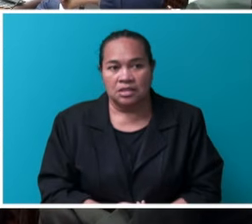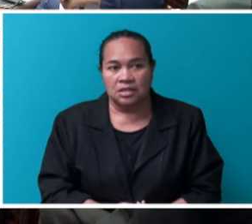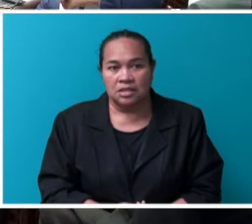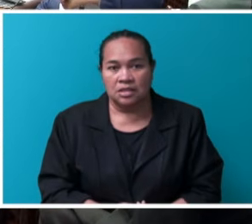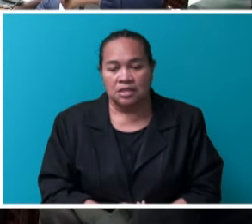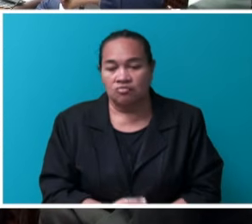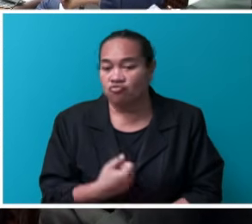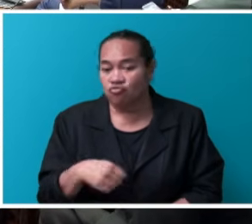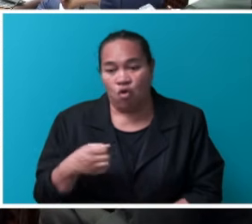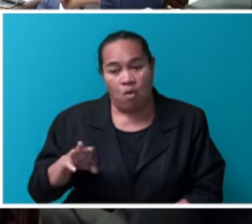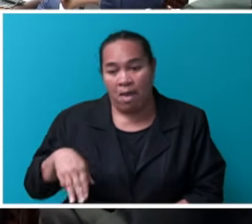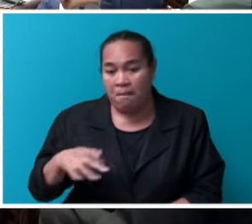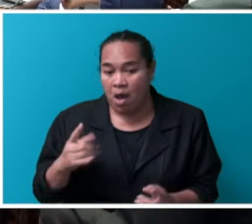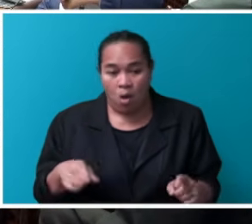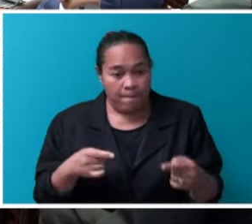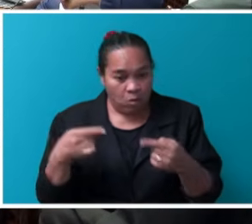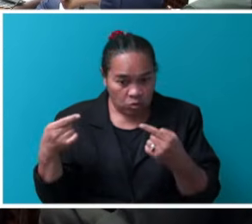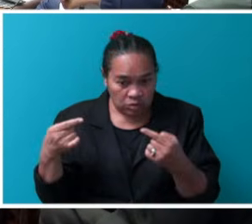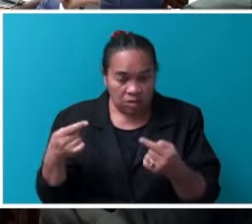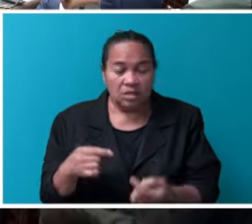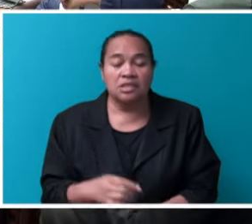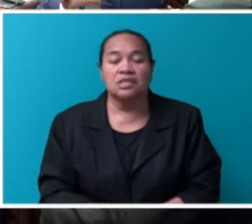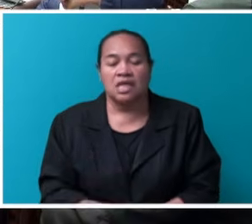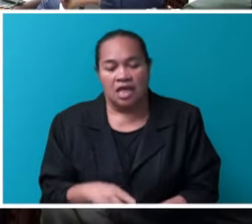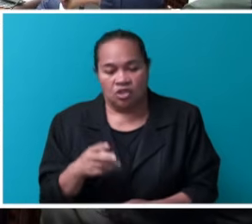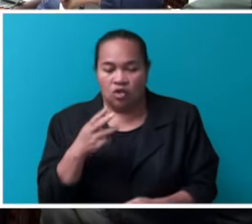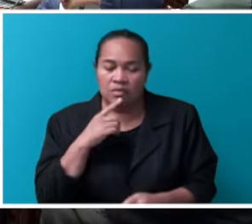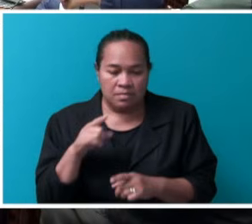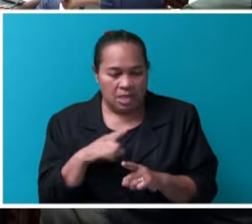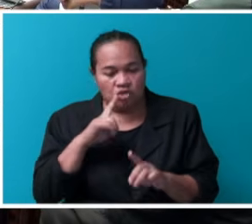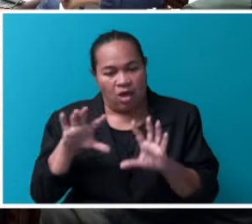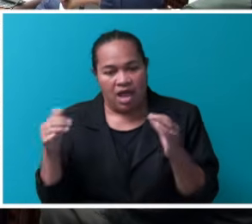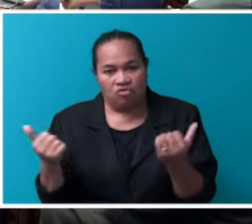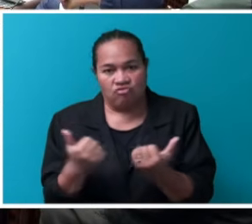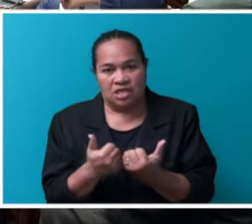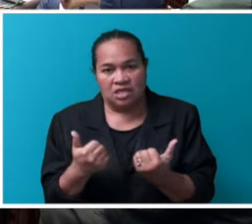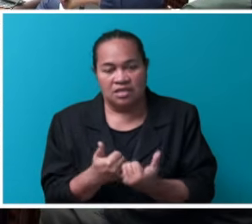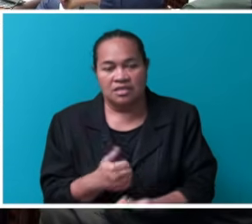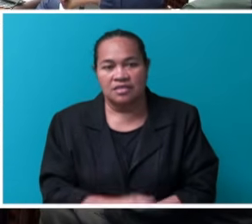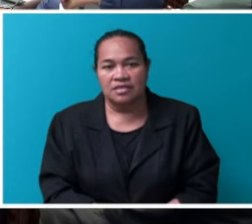As no member opposes, the motion is agreed to unanimously.